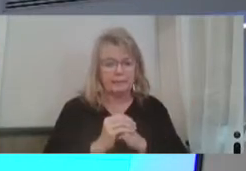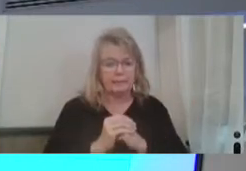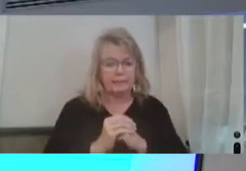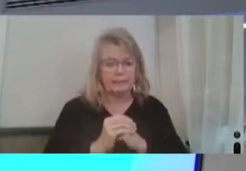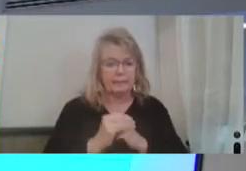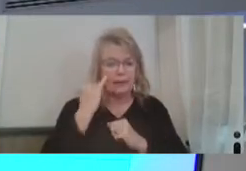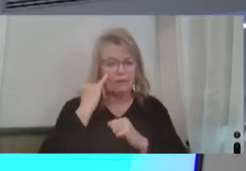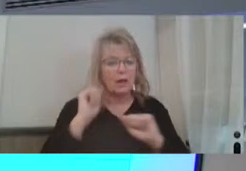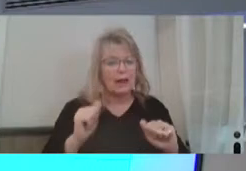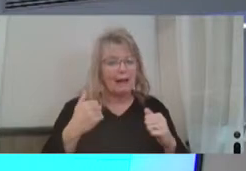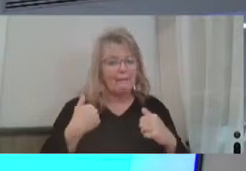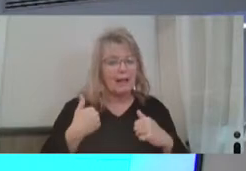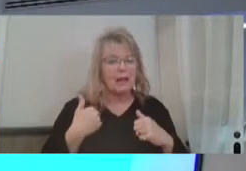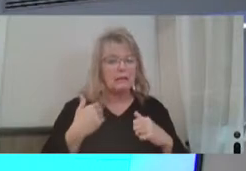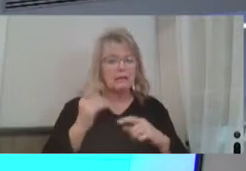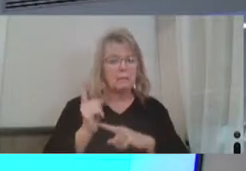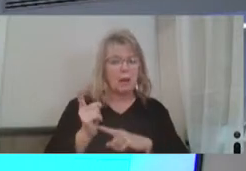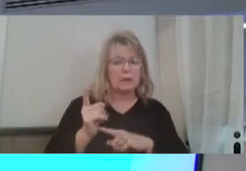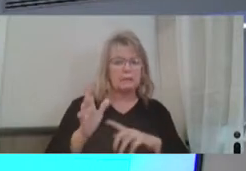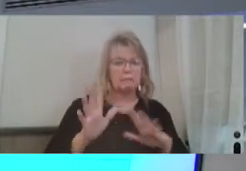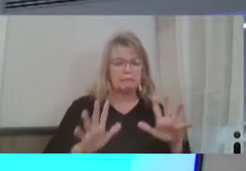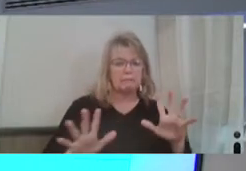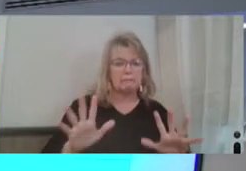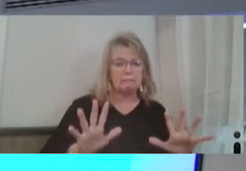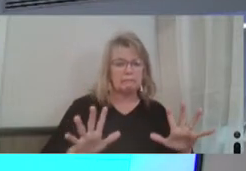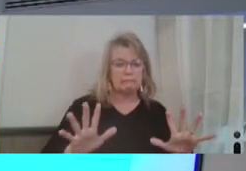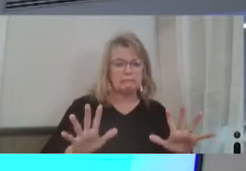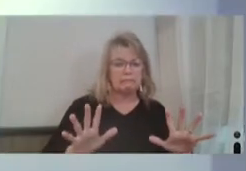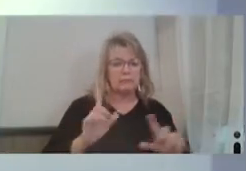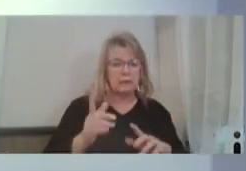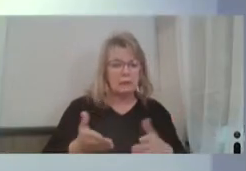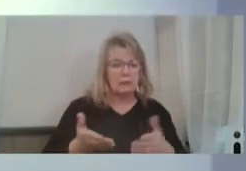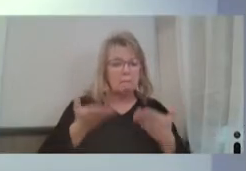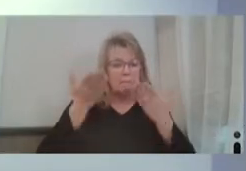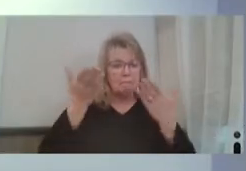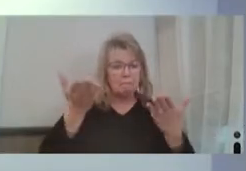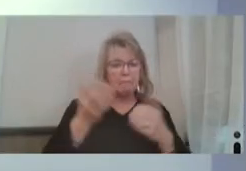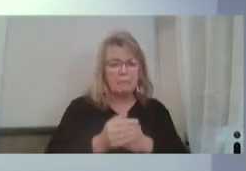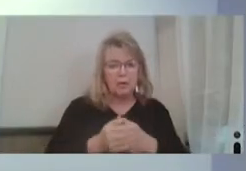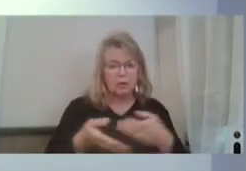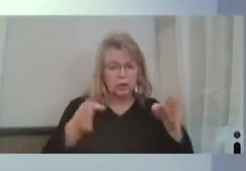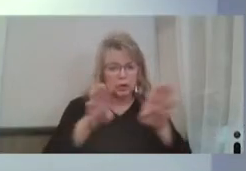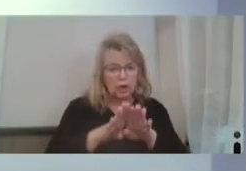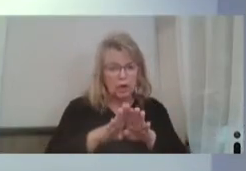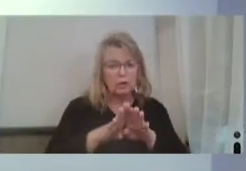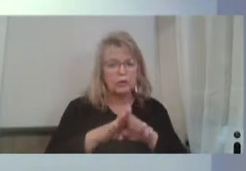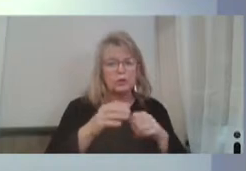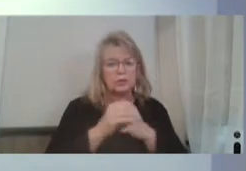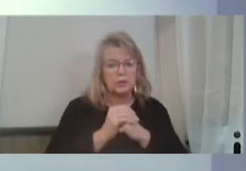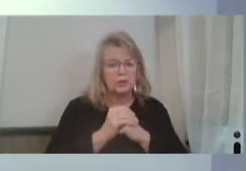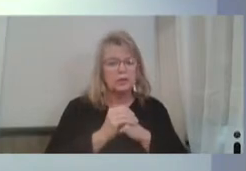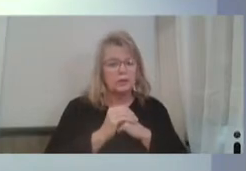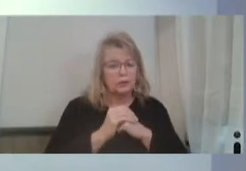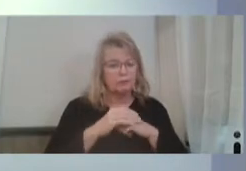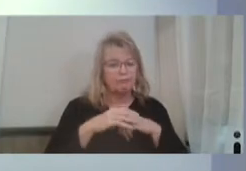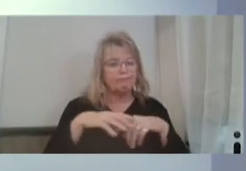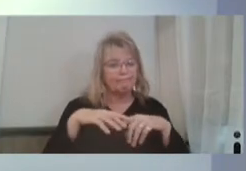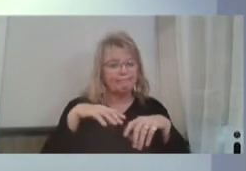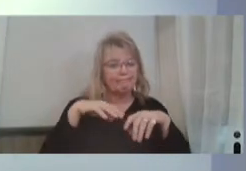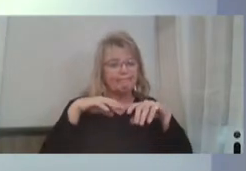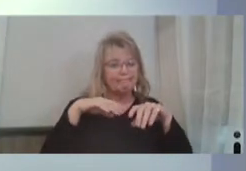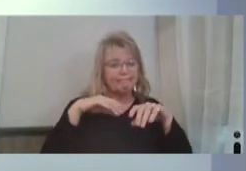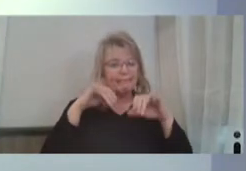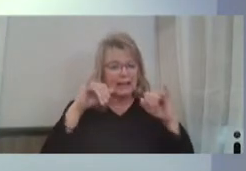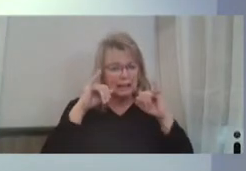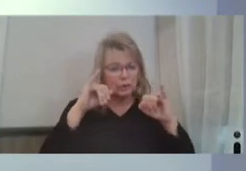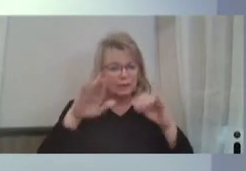If we can have a little moment of... I'd like to have a motion to go into closed session to instruct city staff and negotiating agents concerning the position